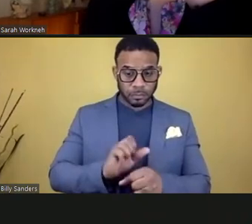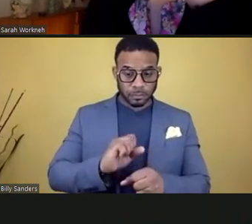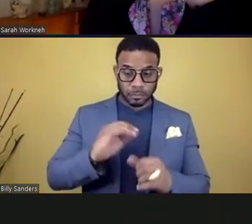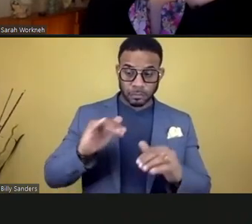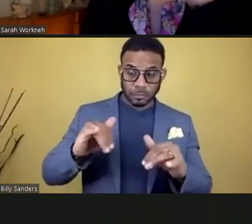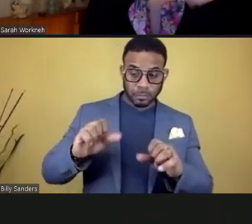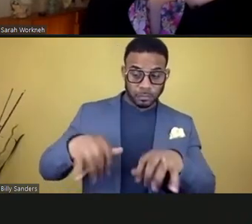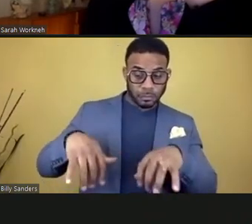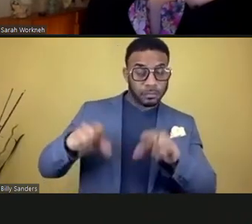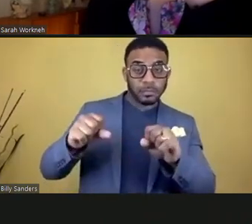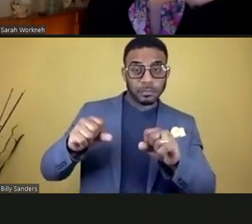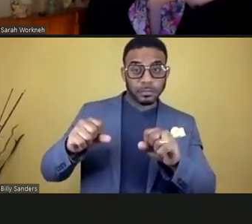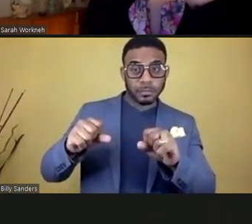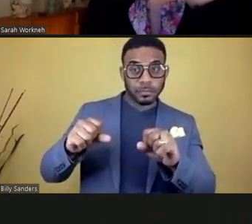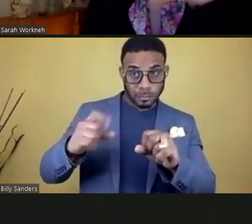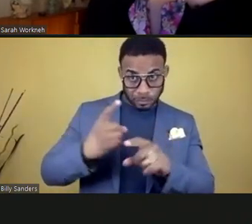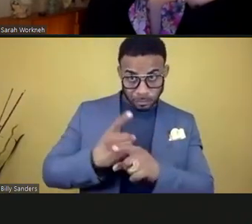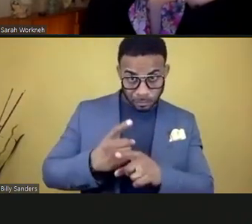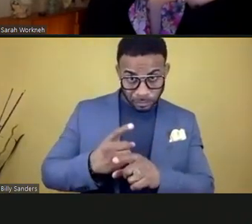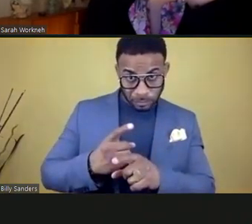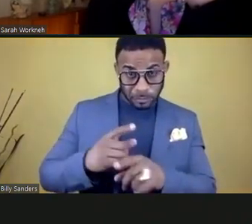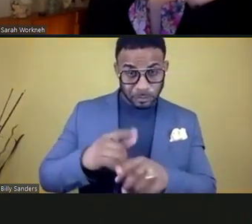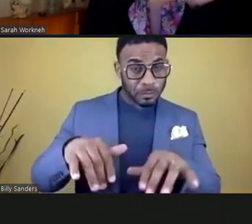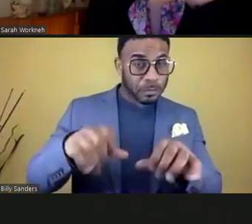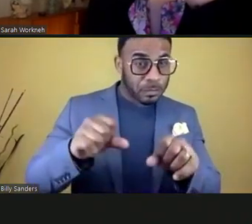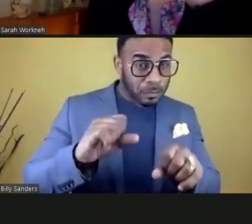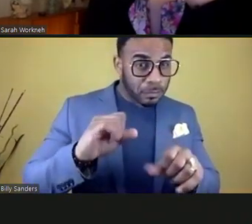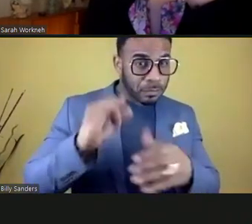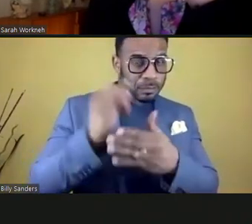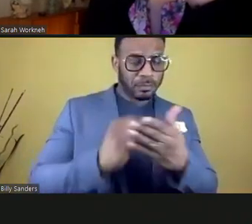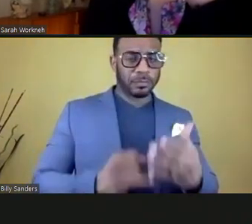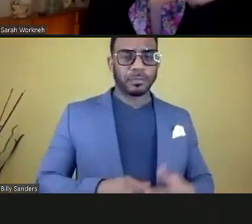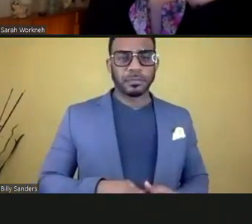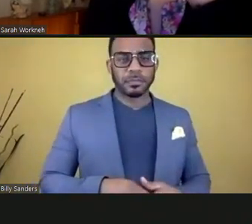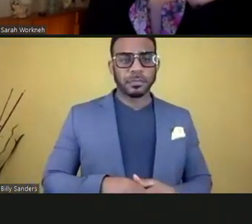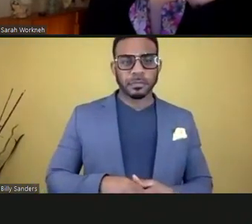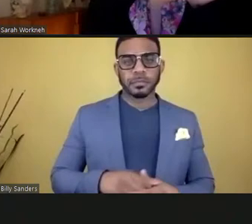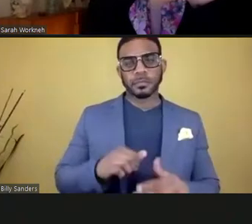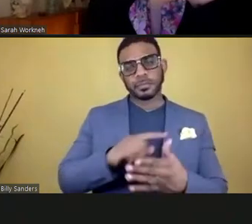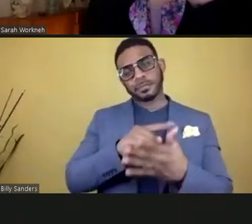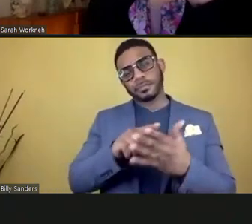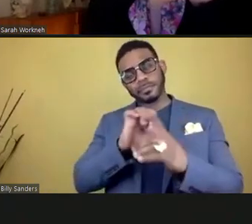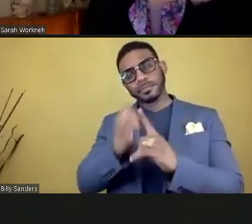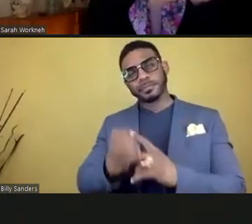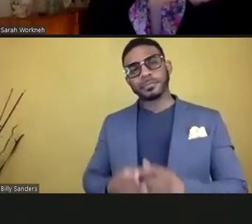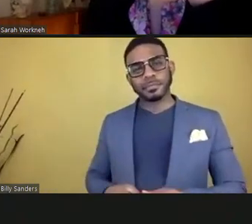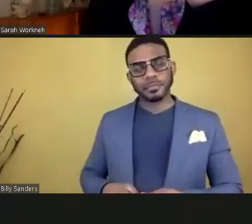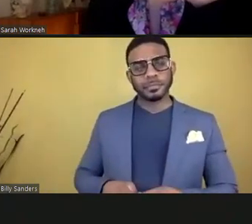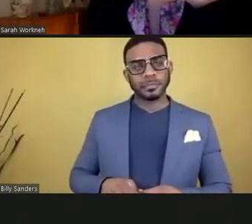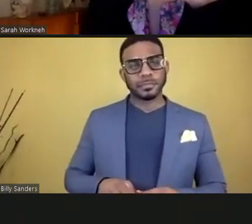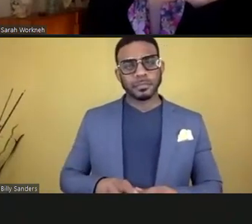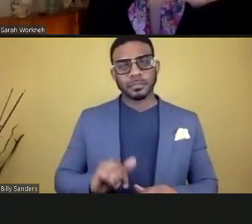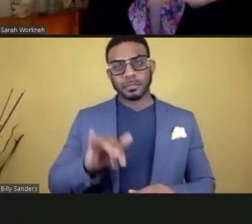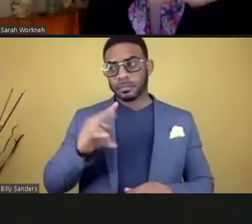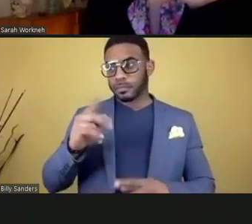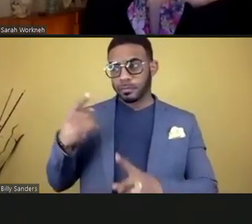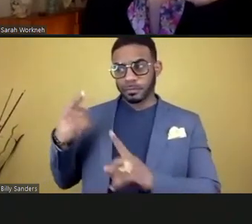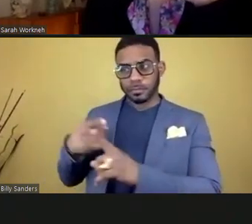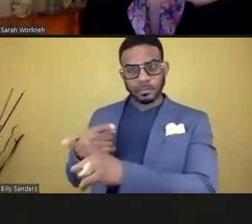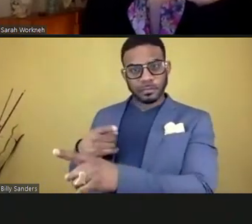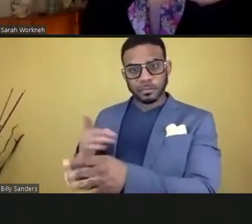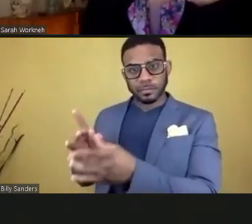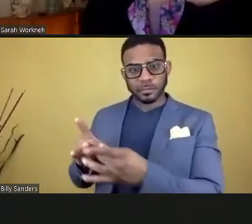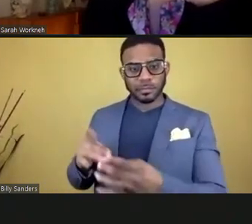hosts, right? Hosting artists, you know, in these environments, as John pointed out,